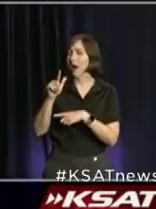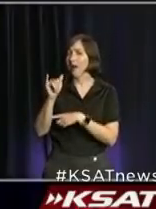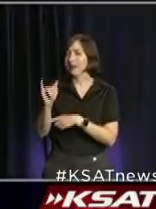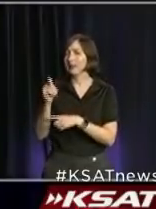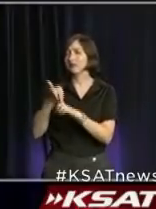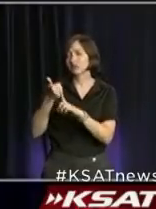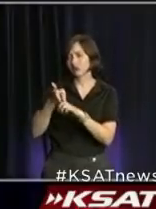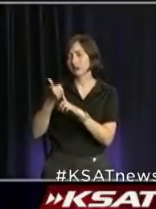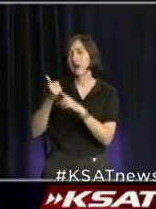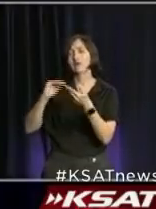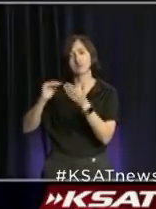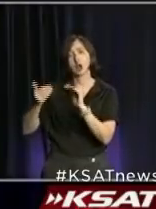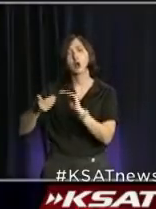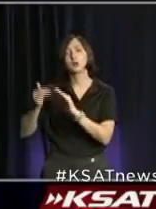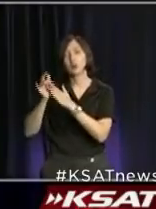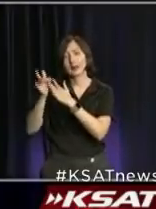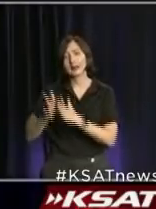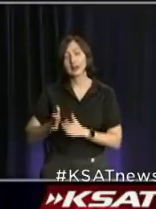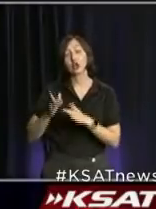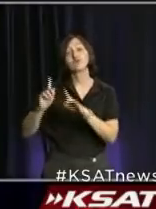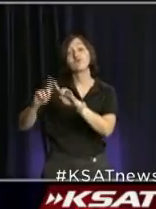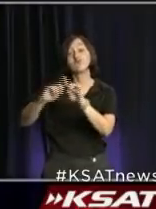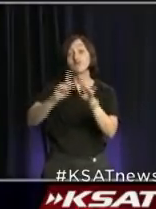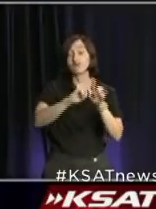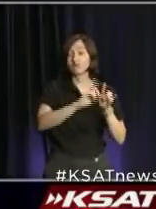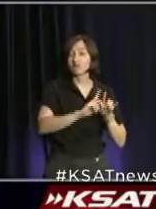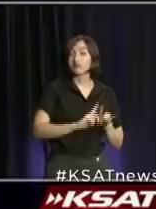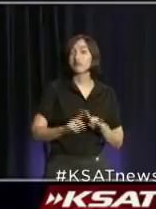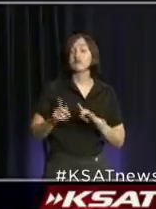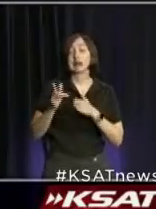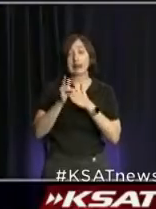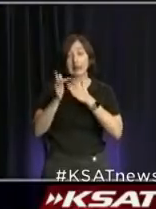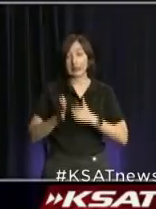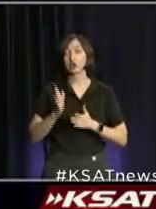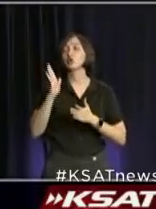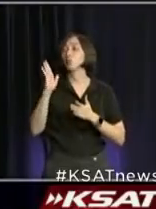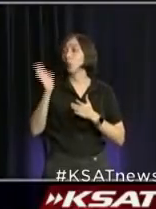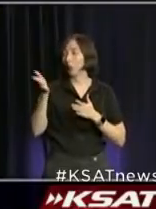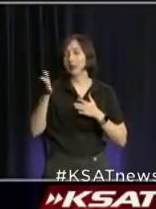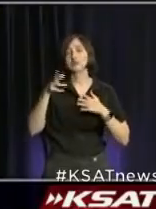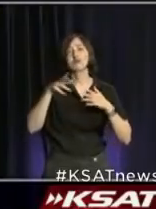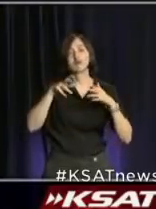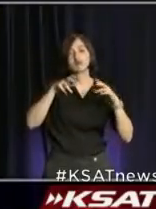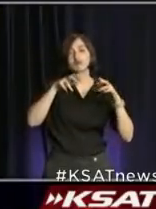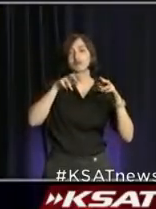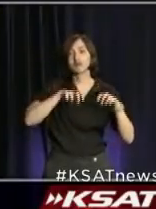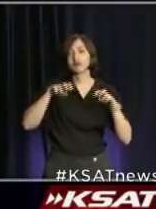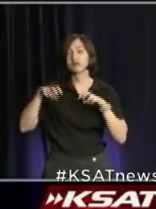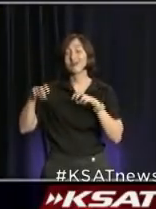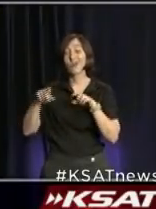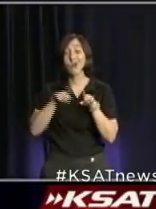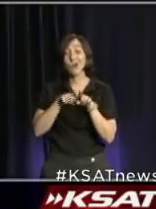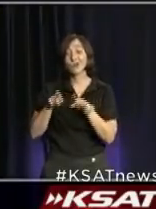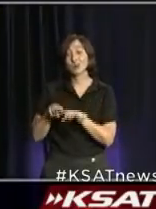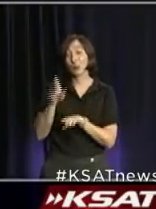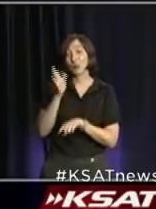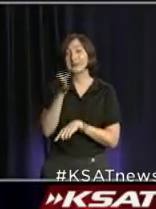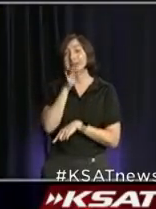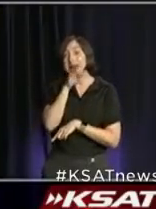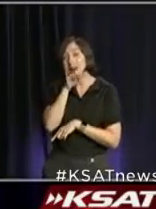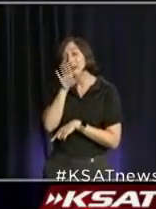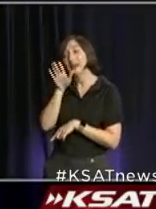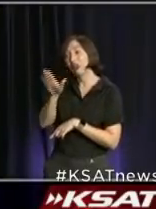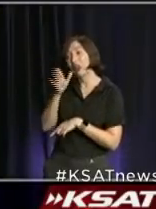also recorded community members that they will speak on their own native language. So we have